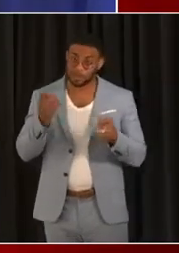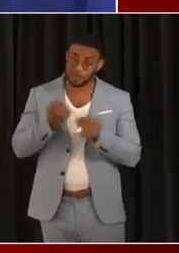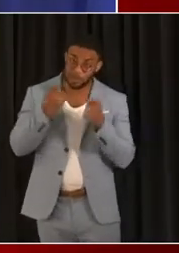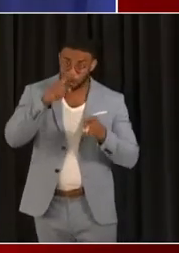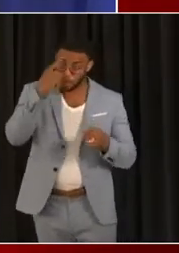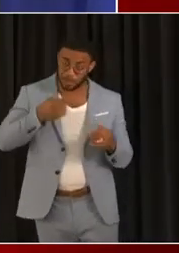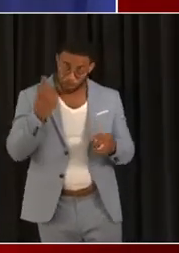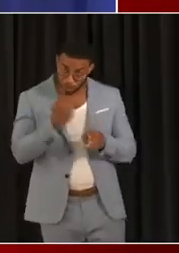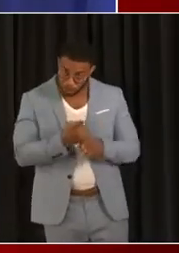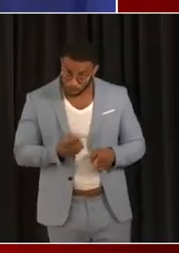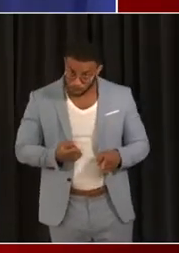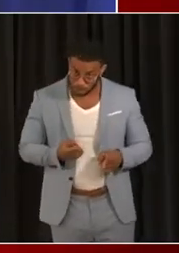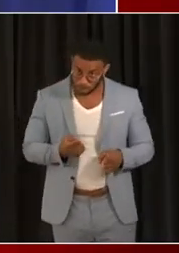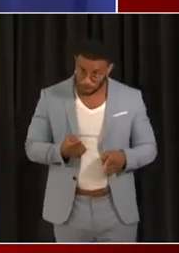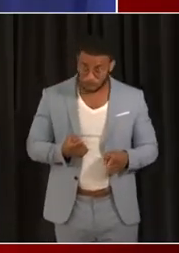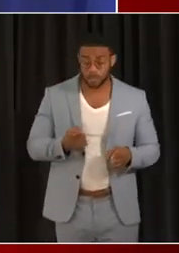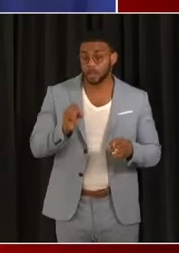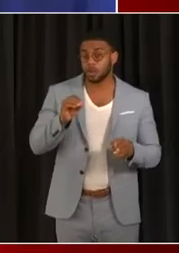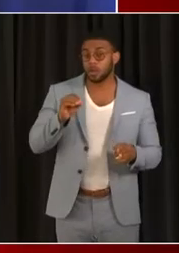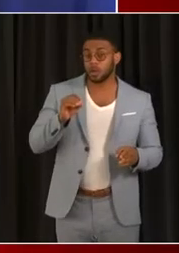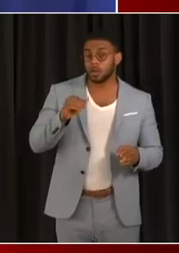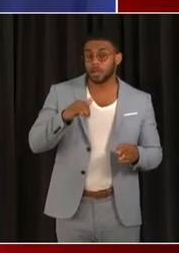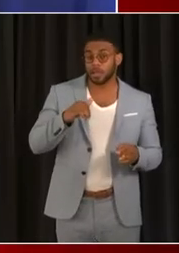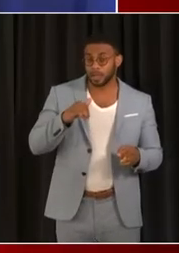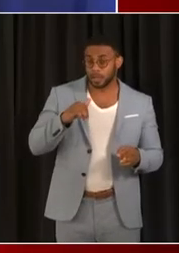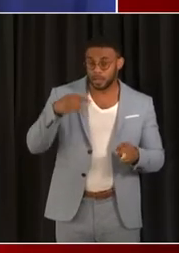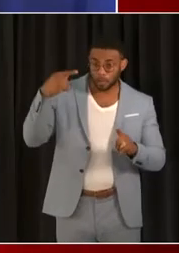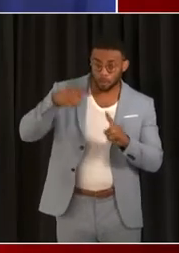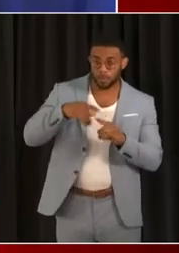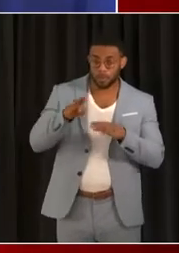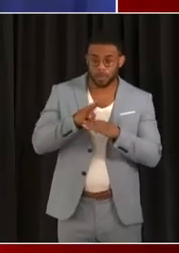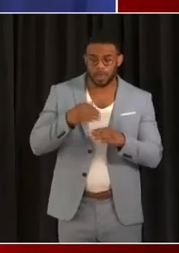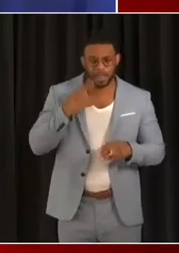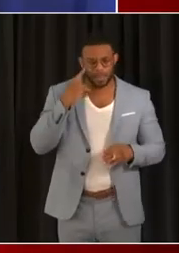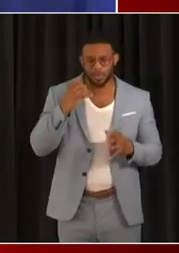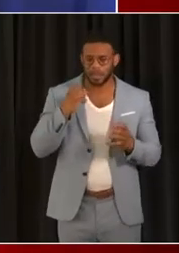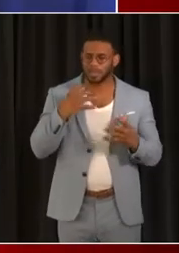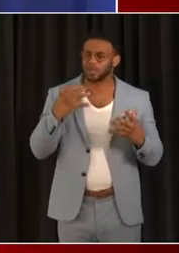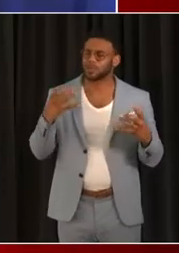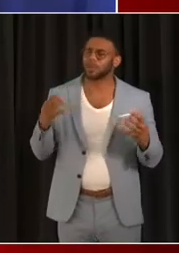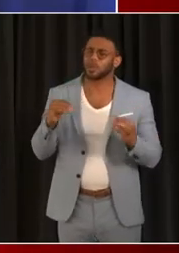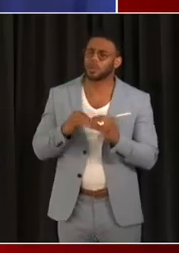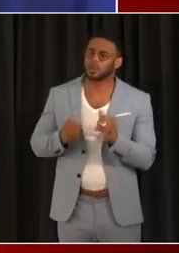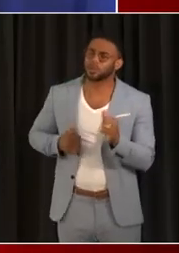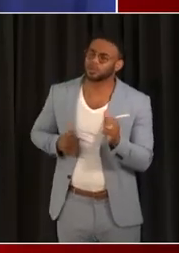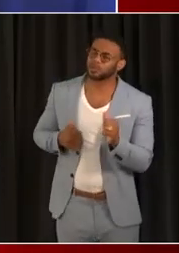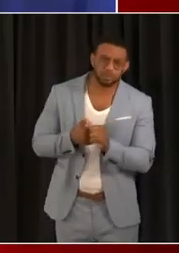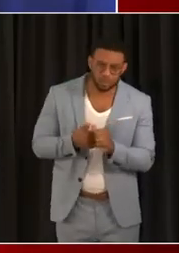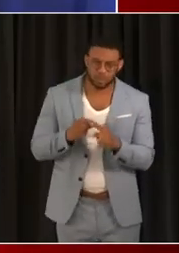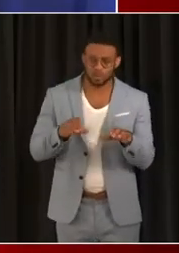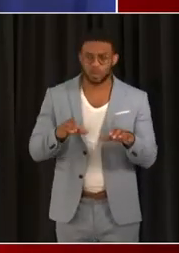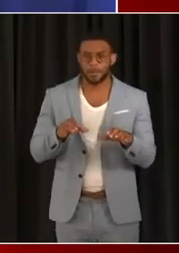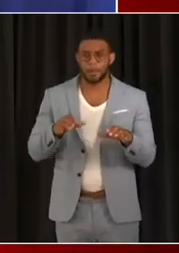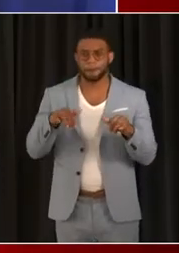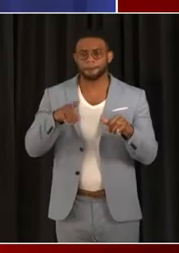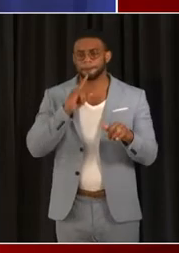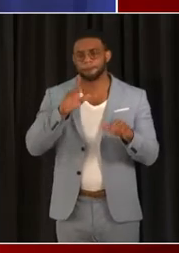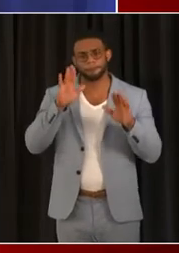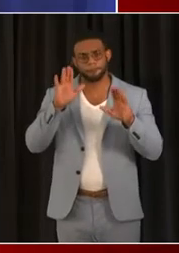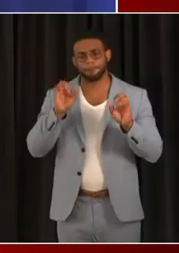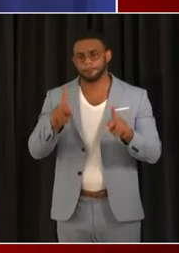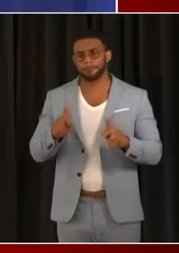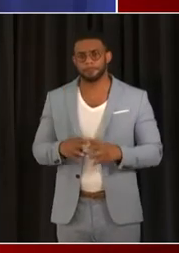about celebrating the black history, right? Uh-huh. And so in the context of the business, I think we've got so much work to do. And this